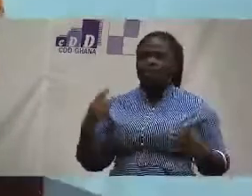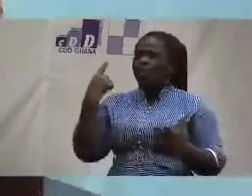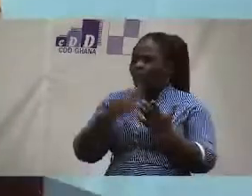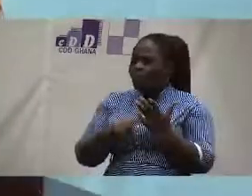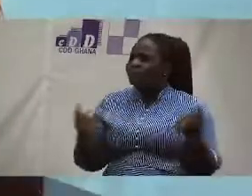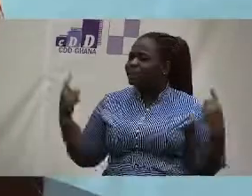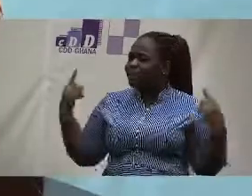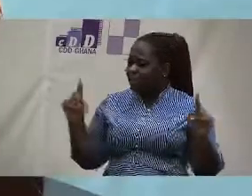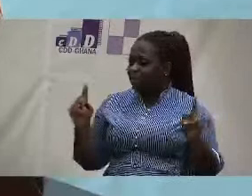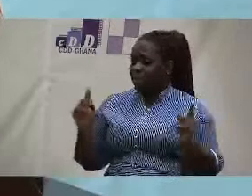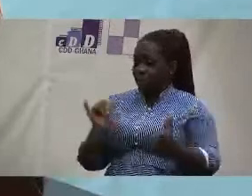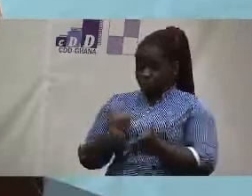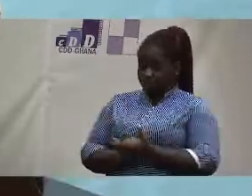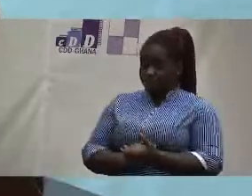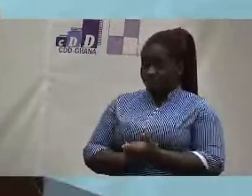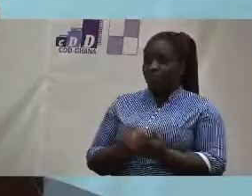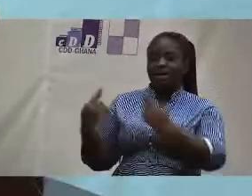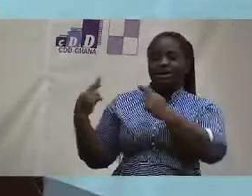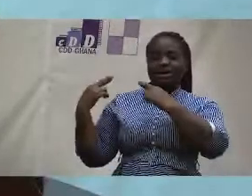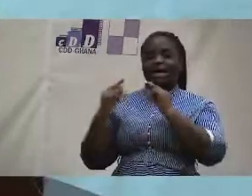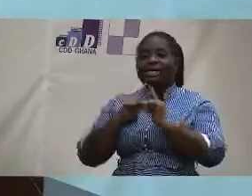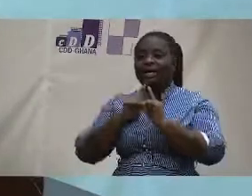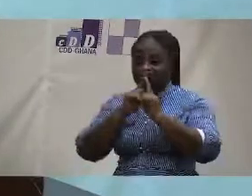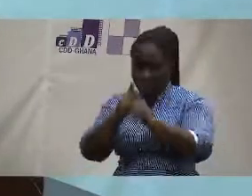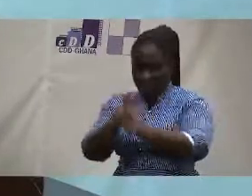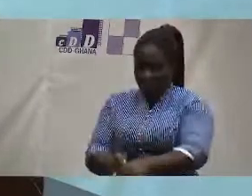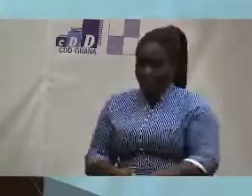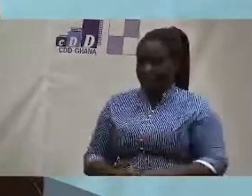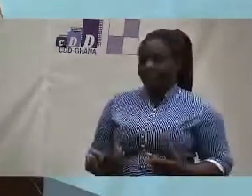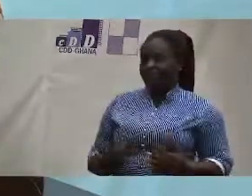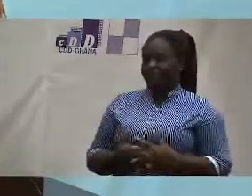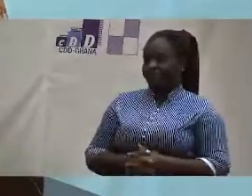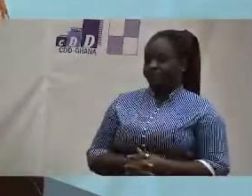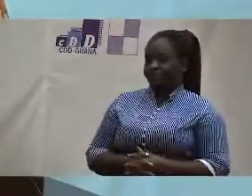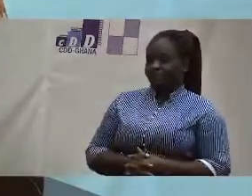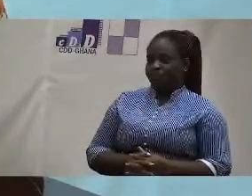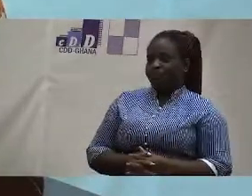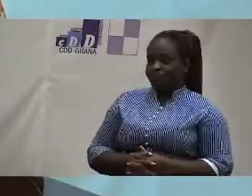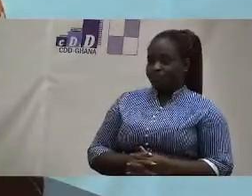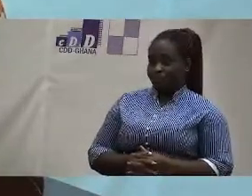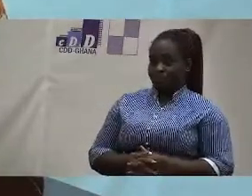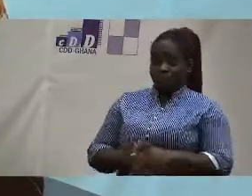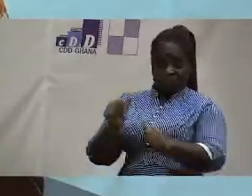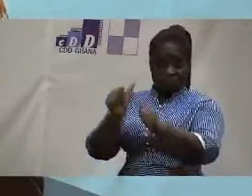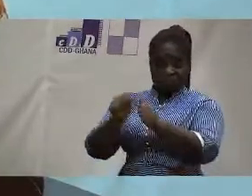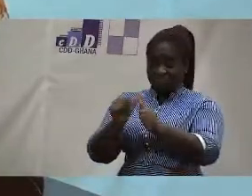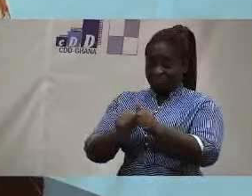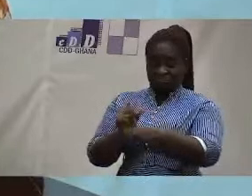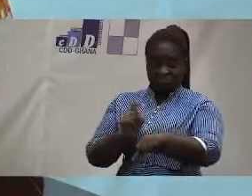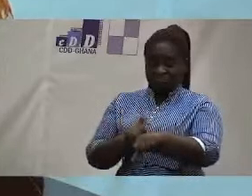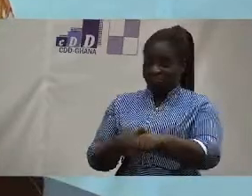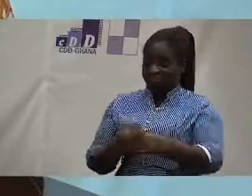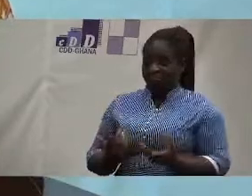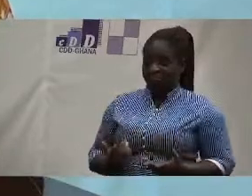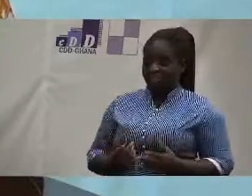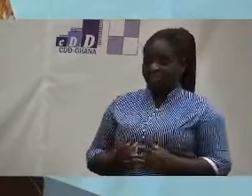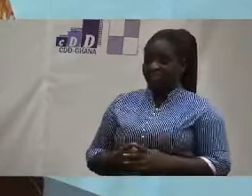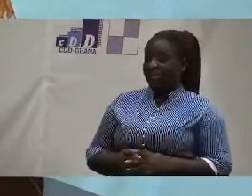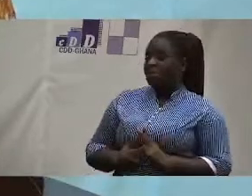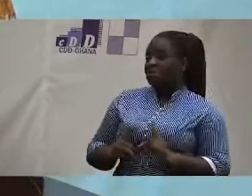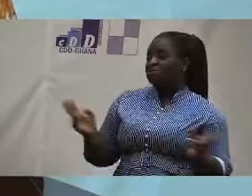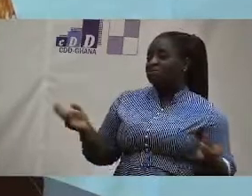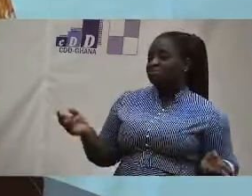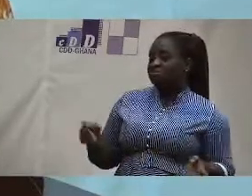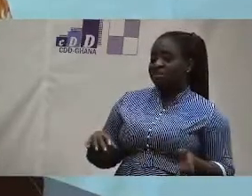happening, that we are actually responding to and at every point in time. So the civic space